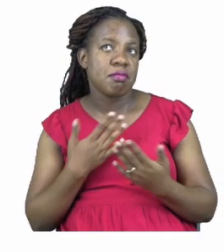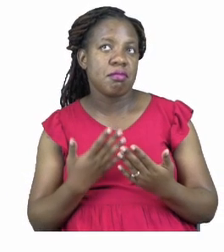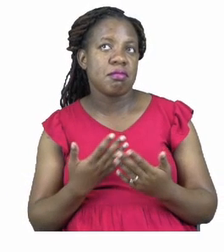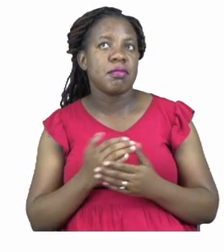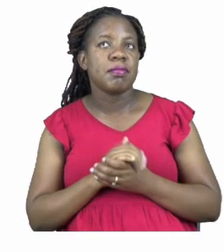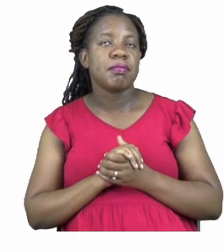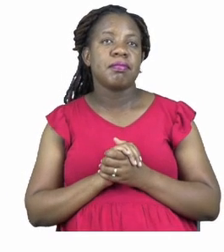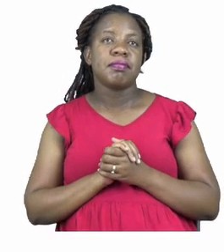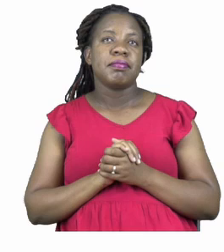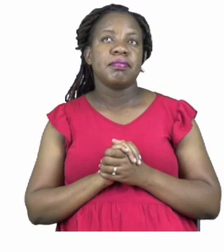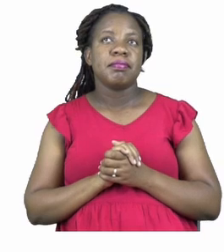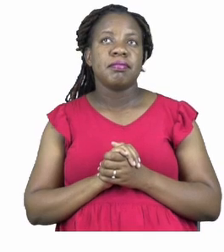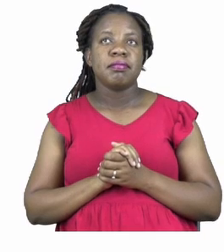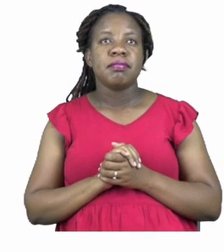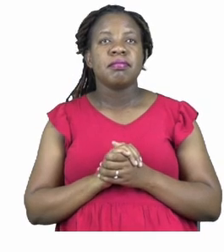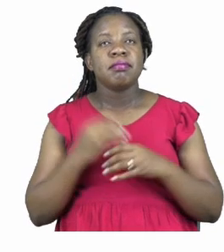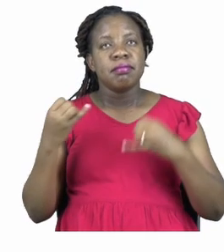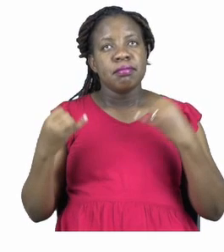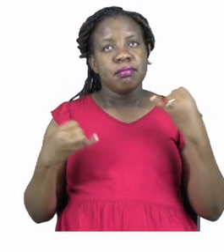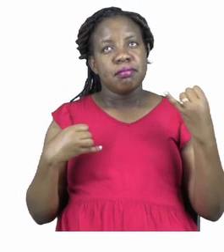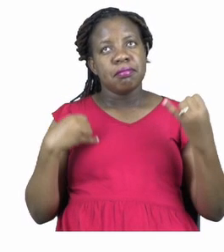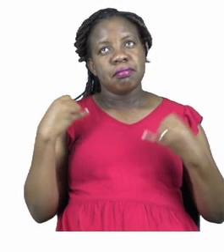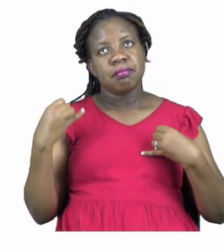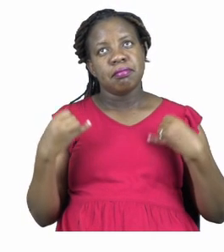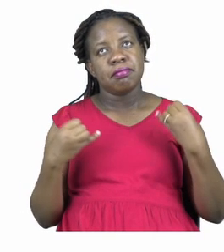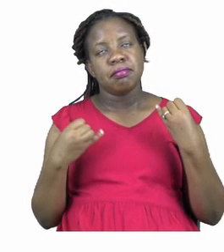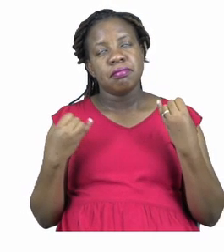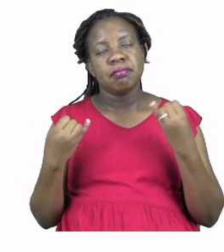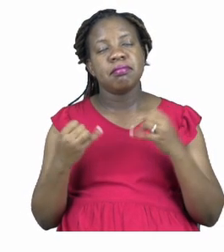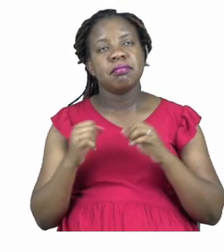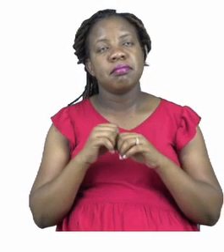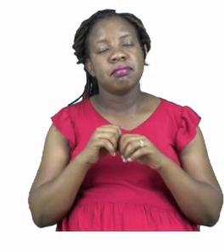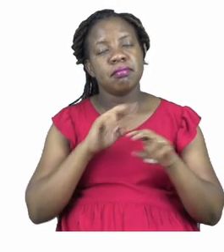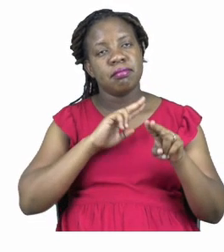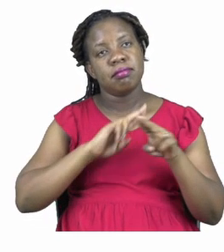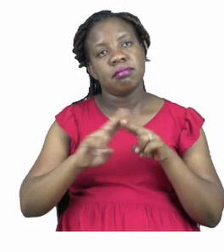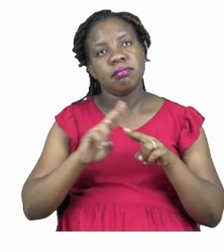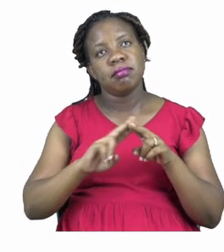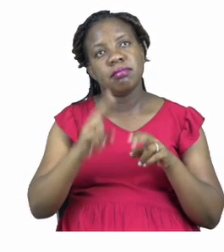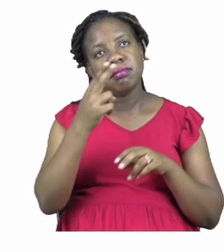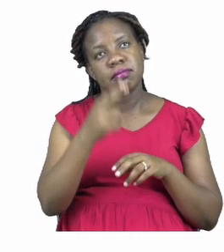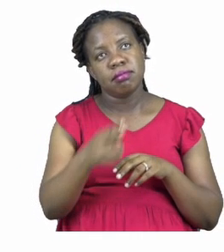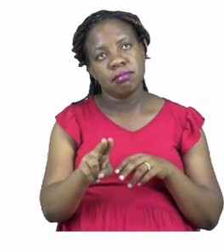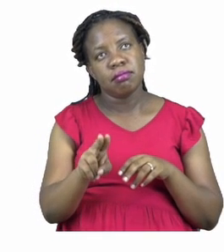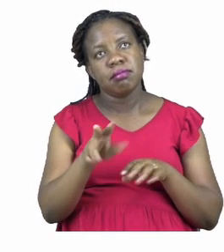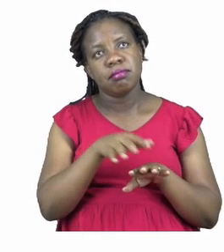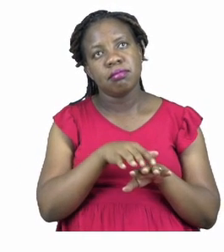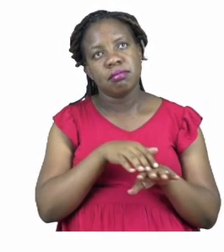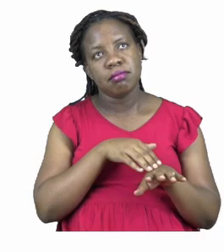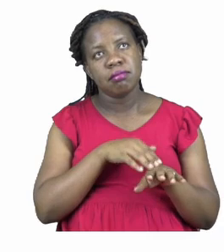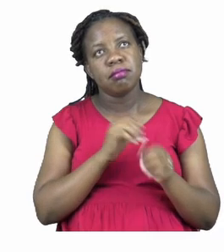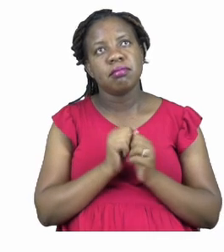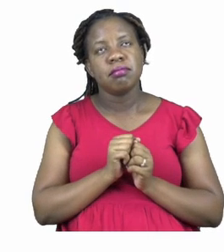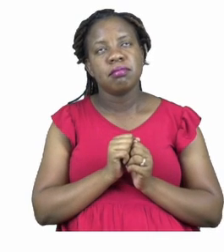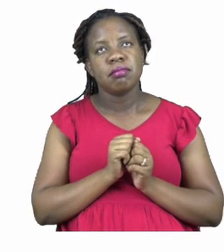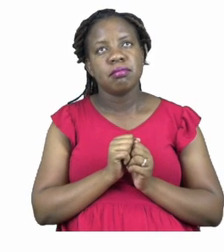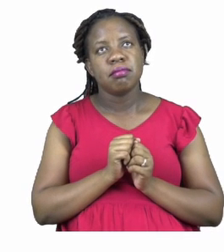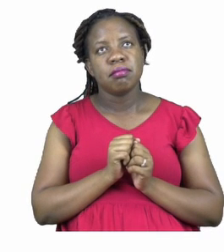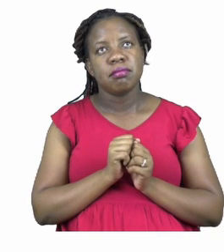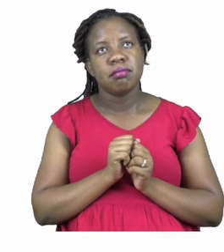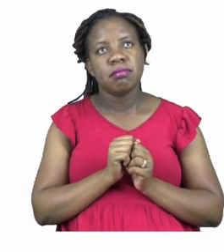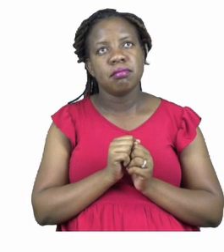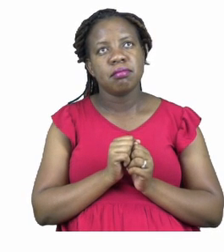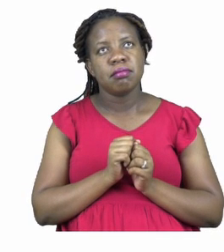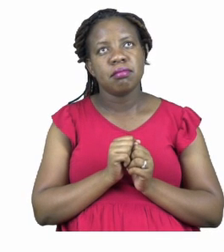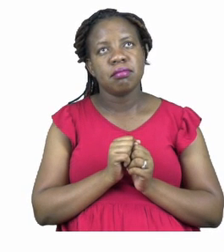So boys and girls, have fun with this one. Take your time when you're reading. If there are any words that are difficult for you, try to sound